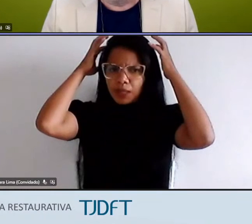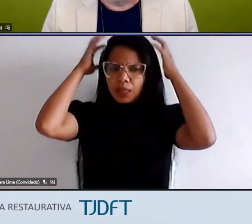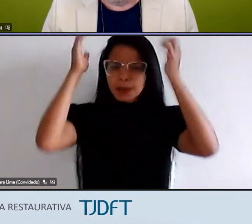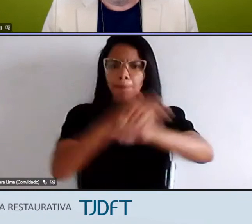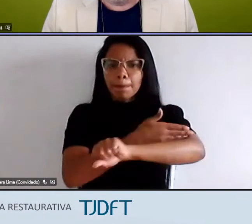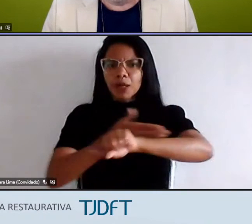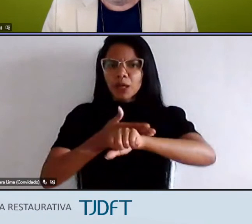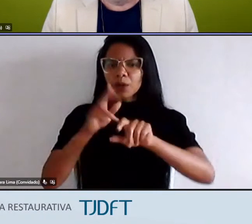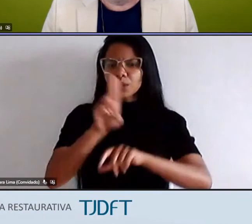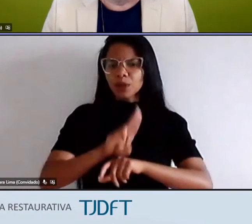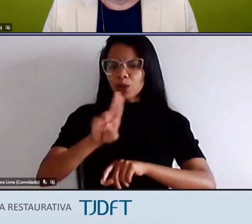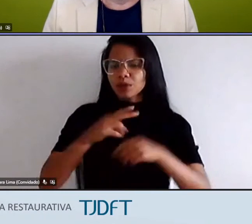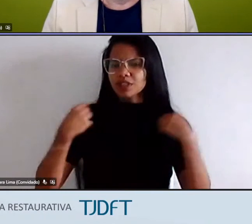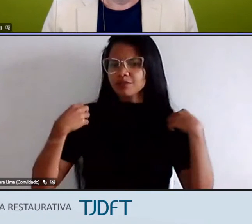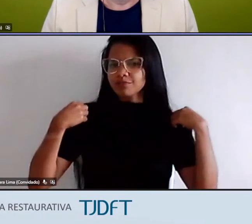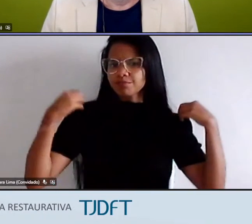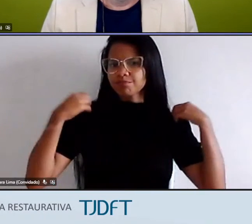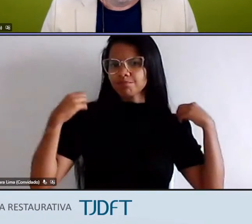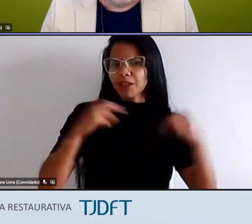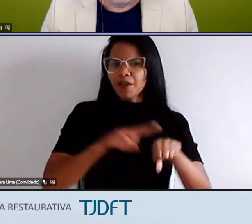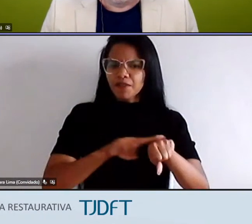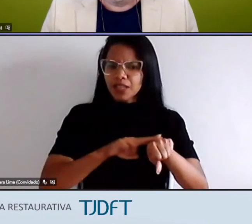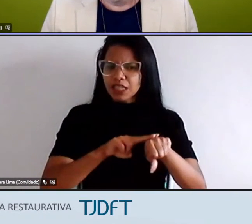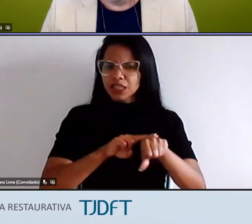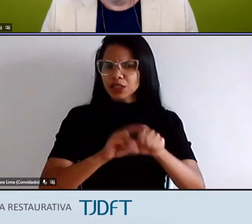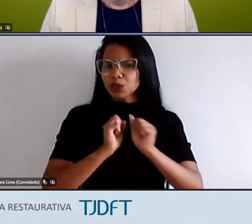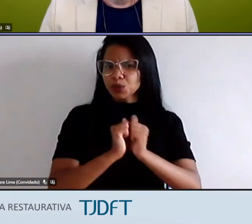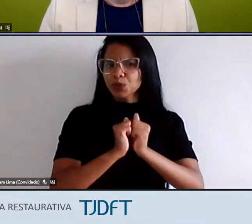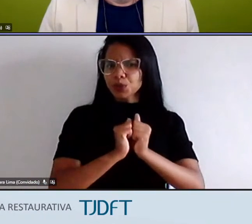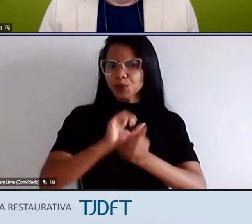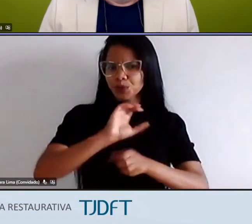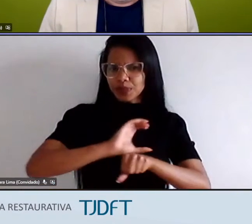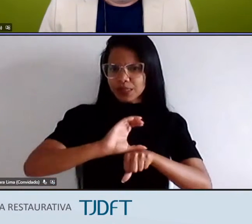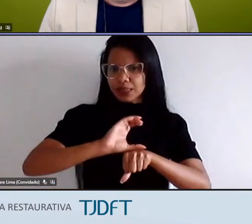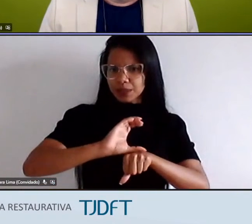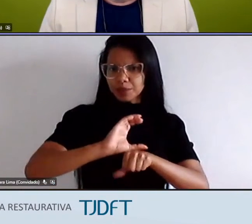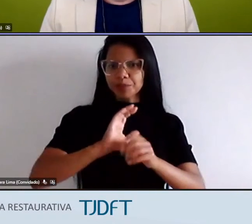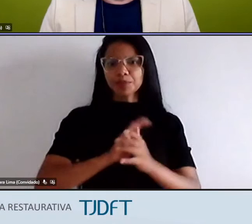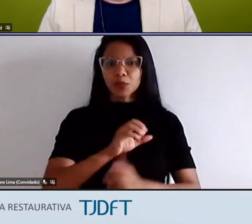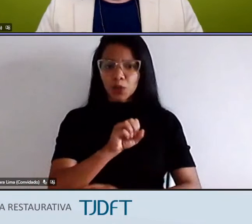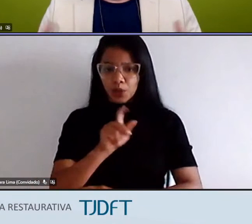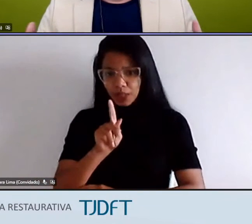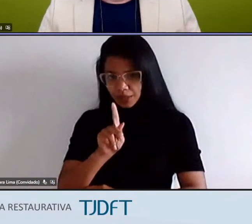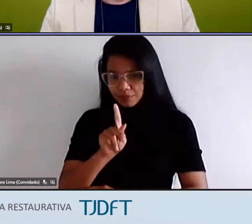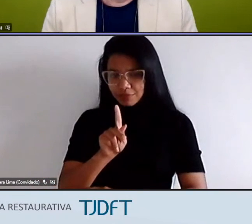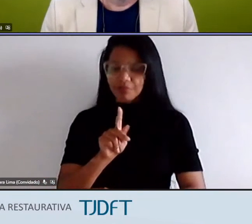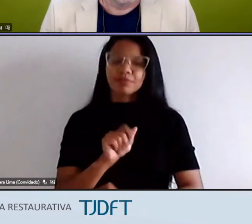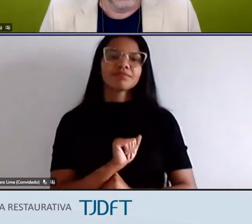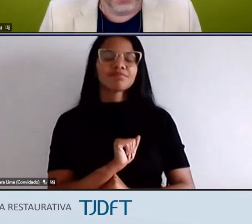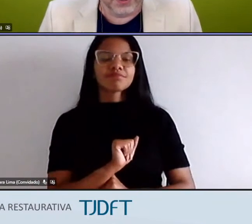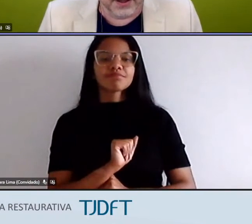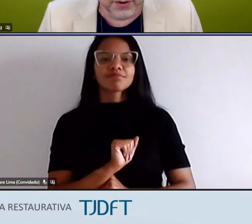verde, verde e cinza. Ok? Thank you, Tim. So,